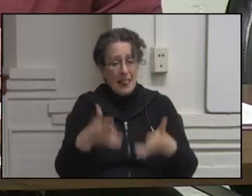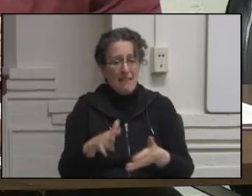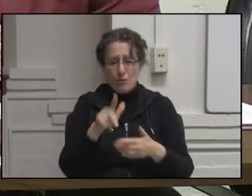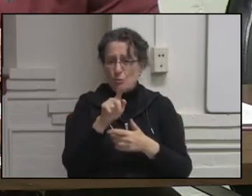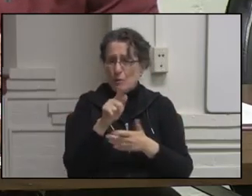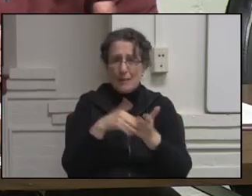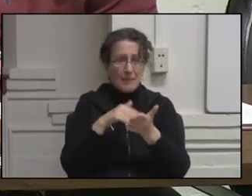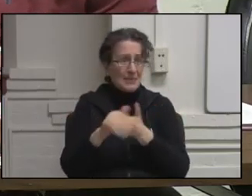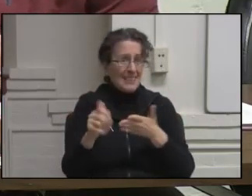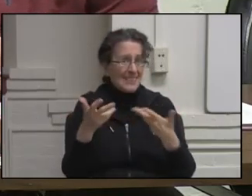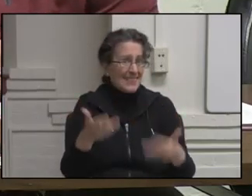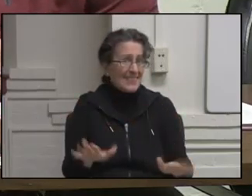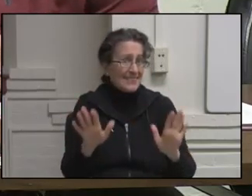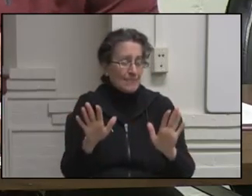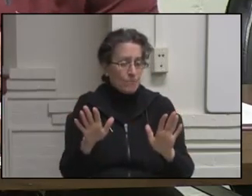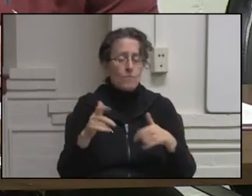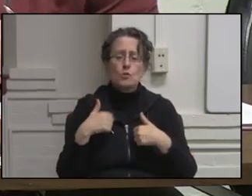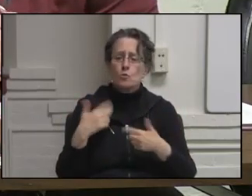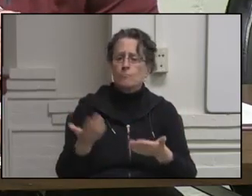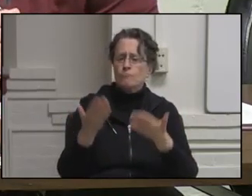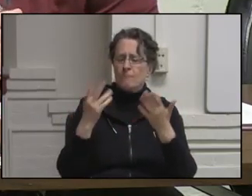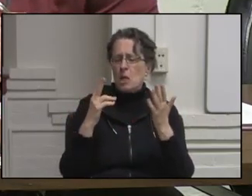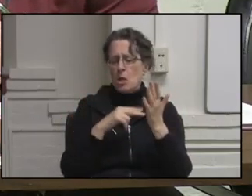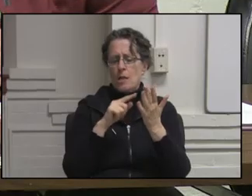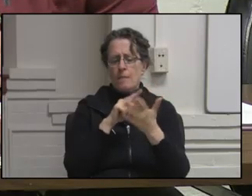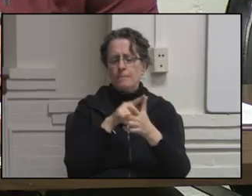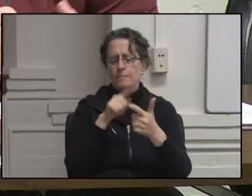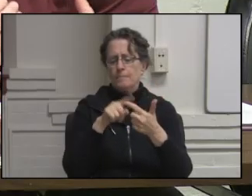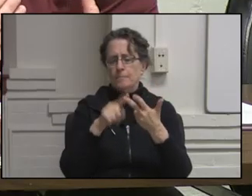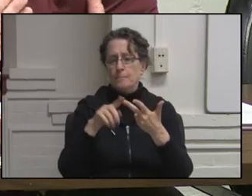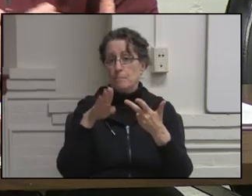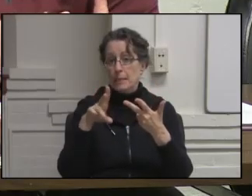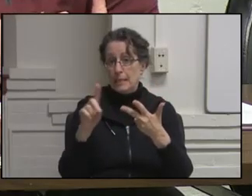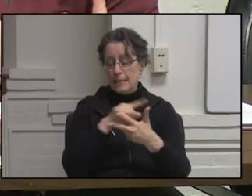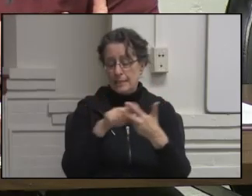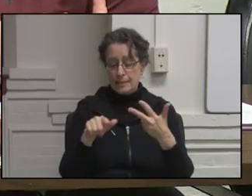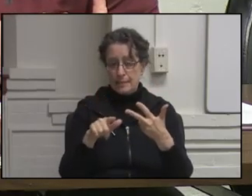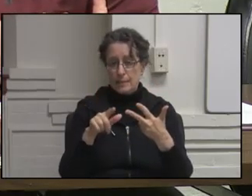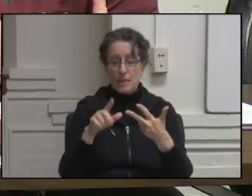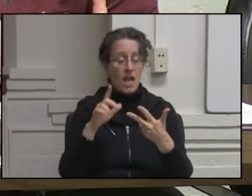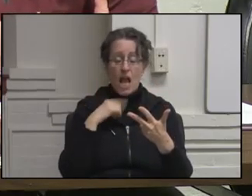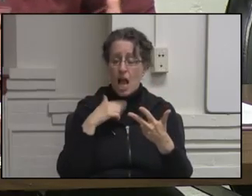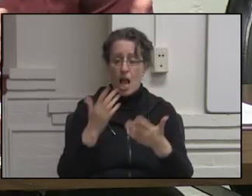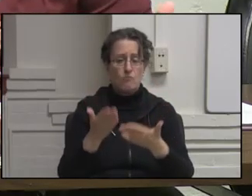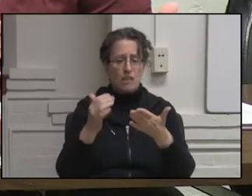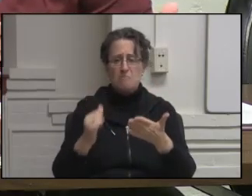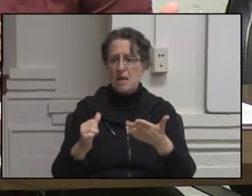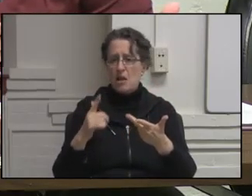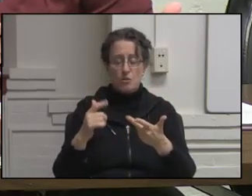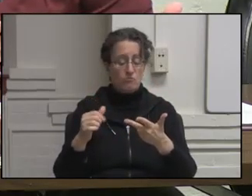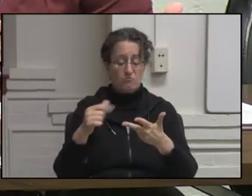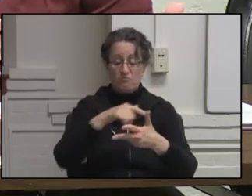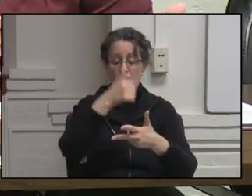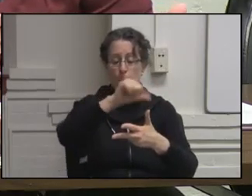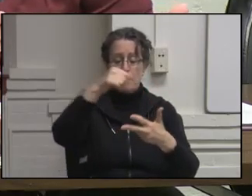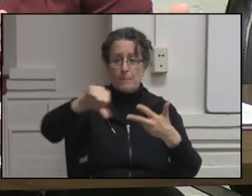evening, after looking at the bids, that we reject the bids. Mm-hmm.